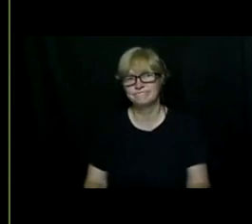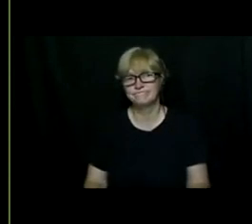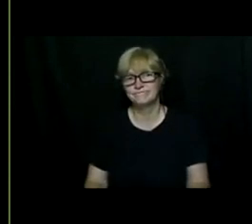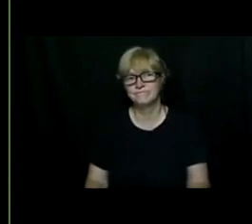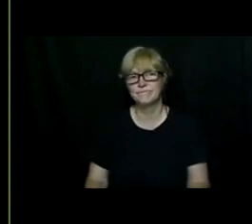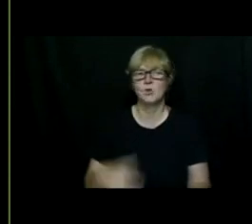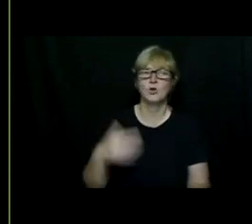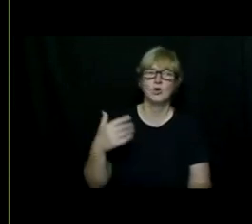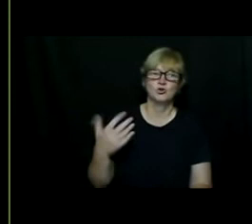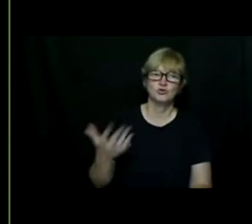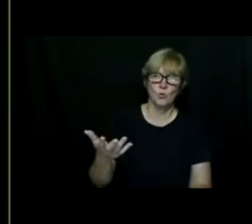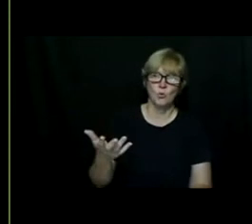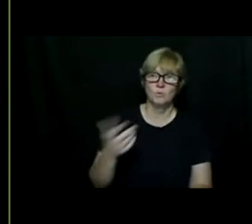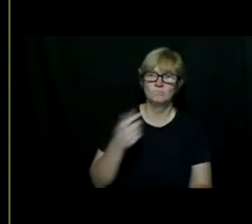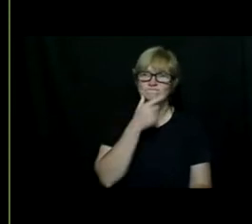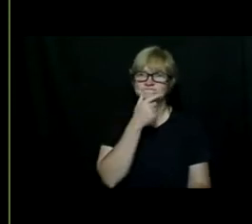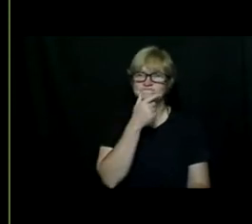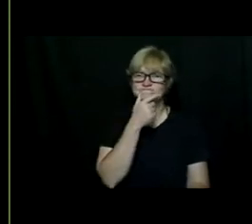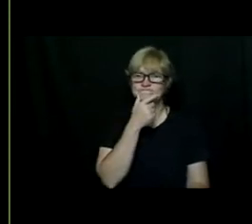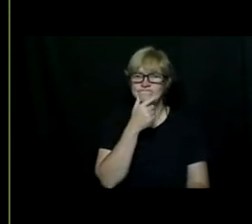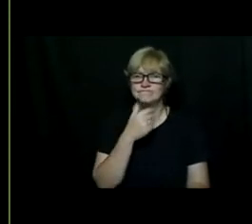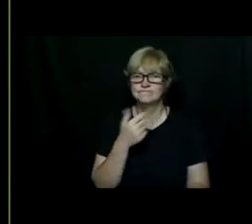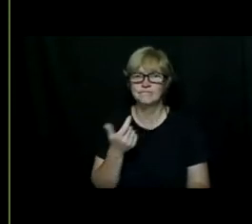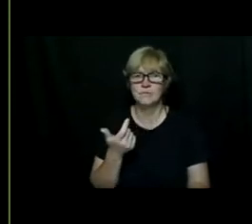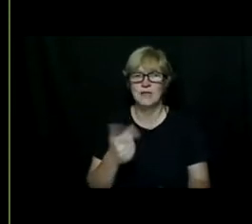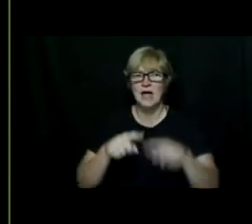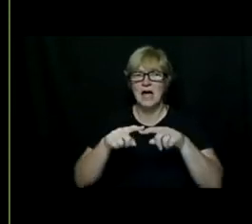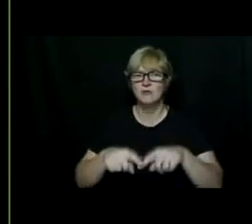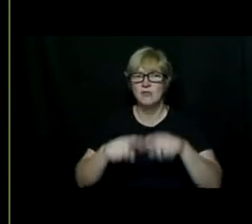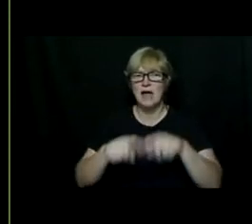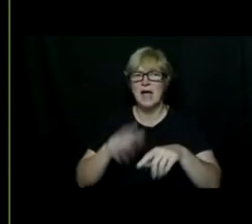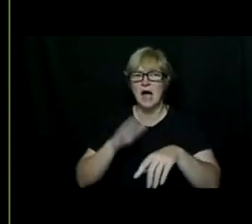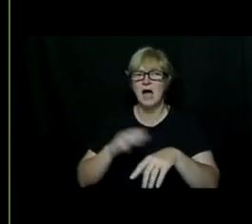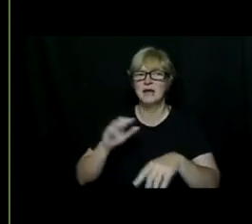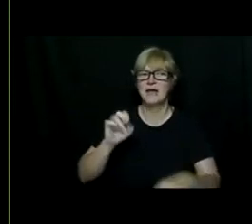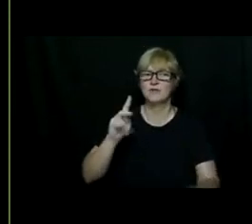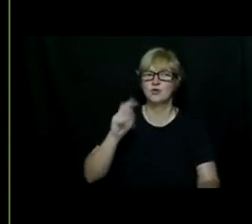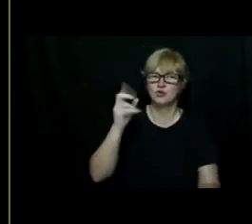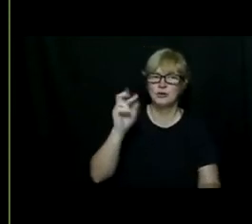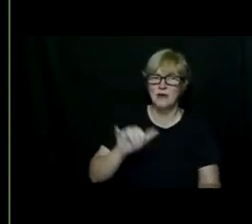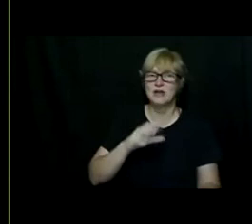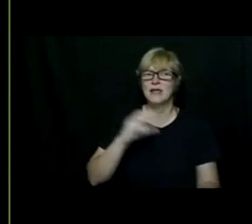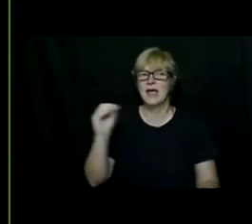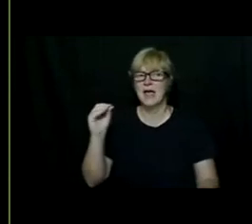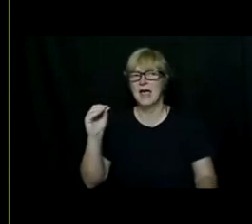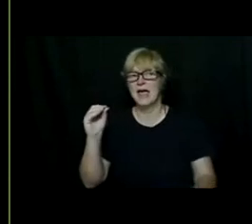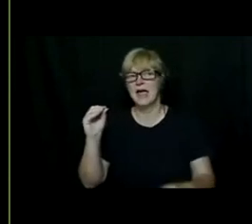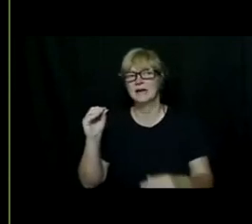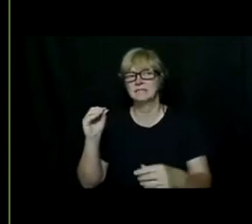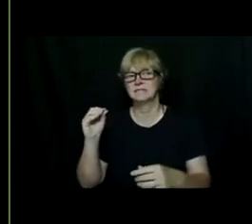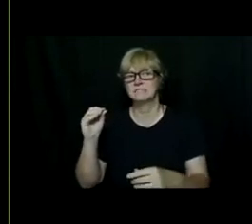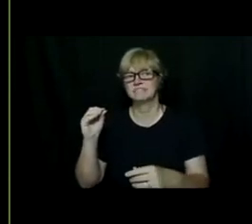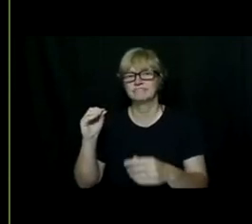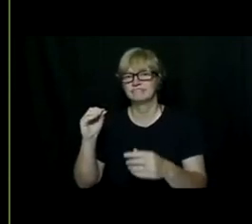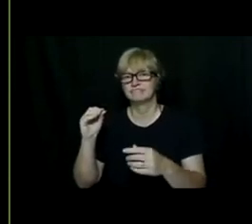So I rely on both evolutionary and embodied cognition approaches, but the landscape